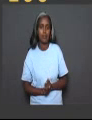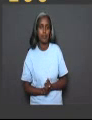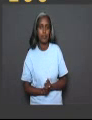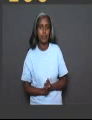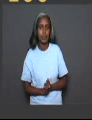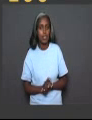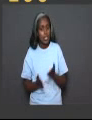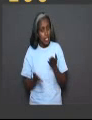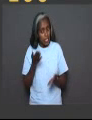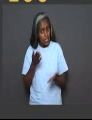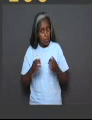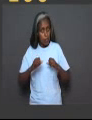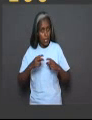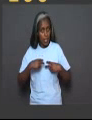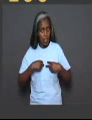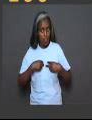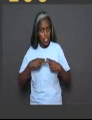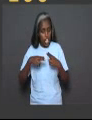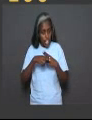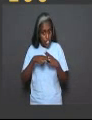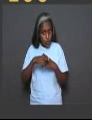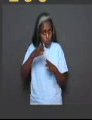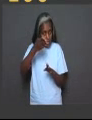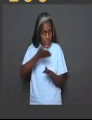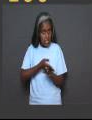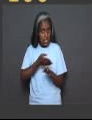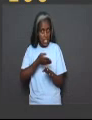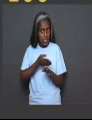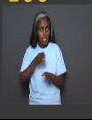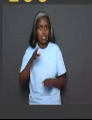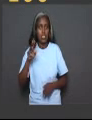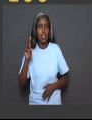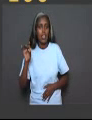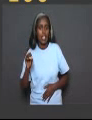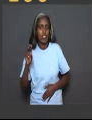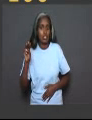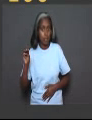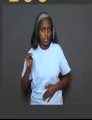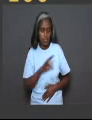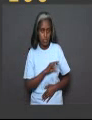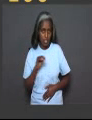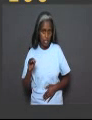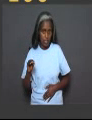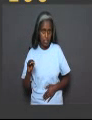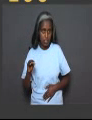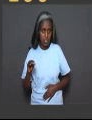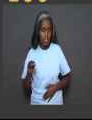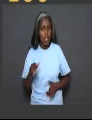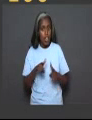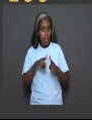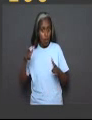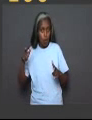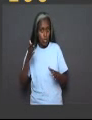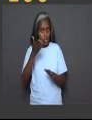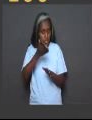It may have a short side of 80 meters and a long